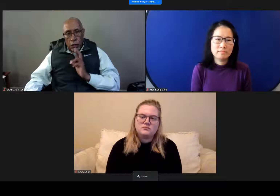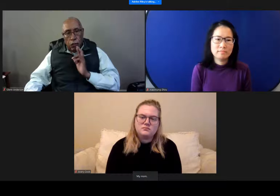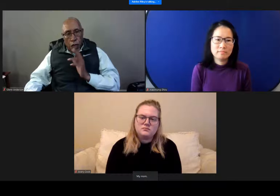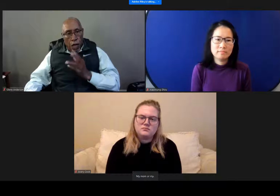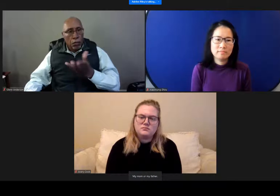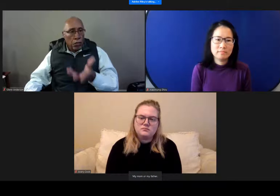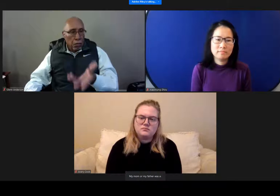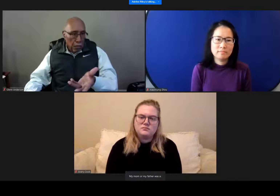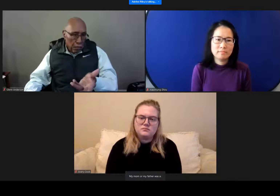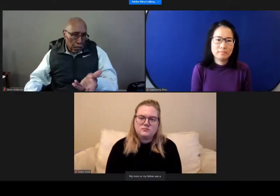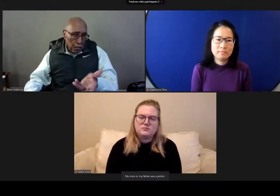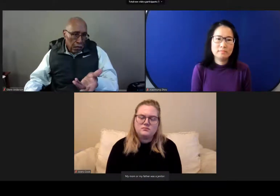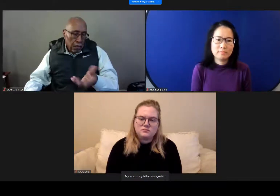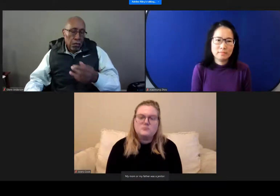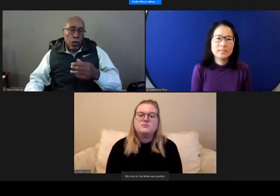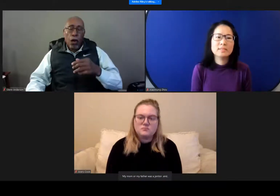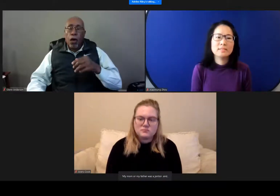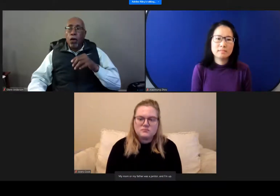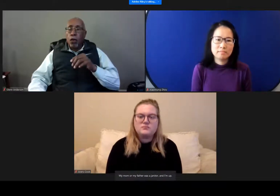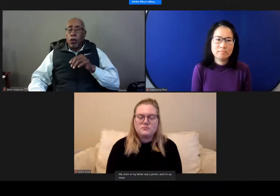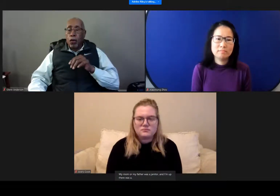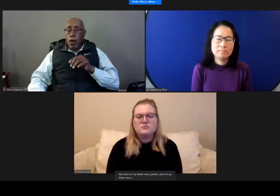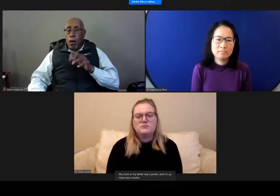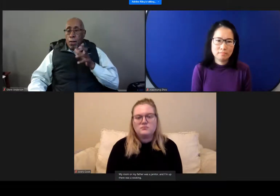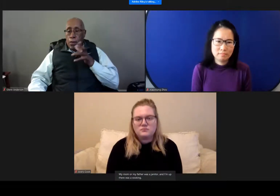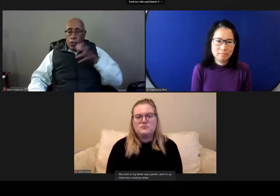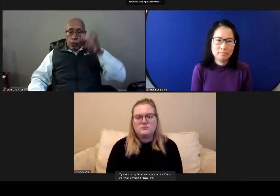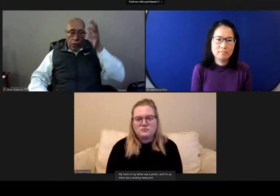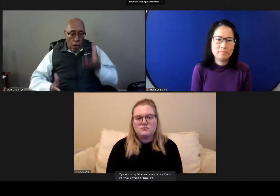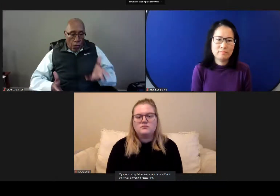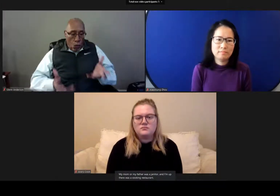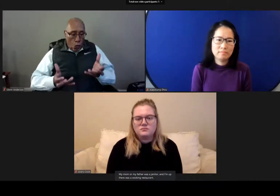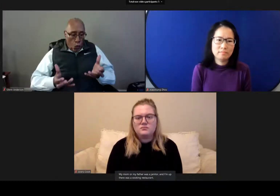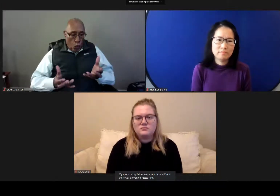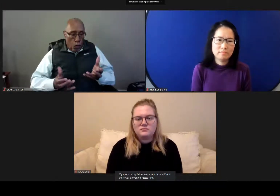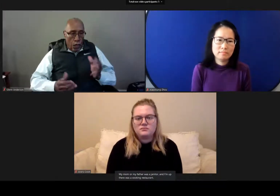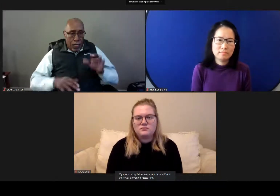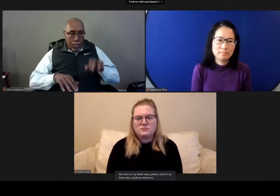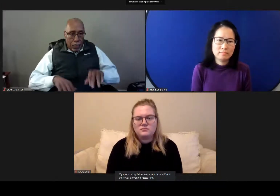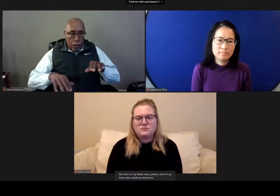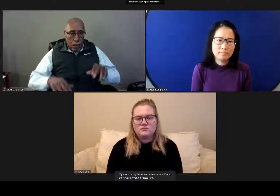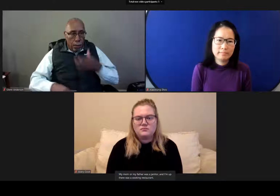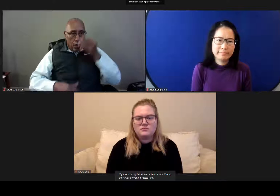My father was a janitor, and my mother was a cook in a restaurant.